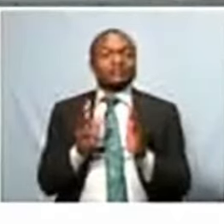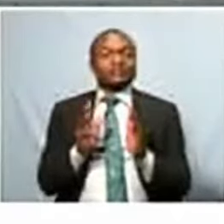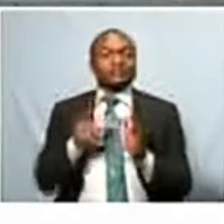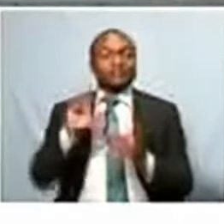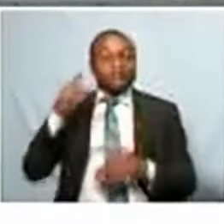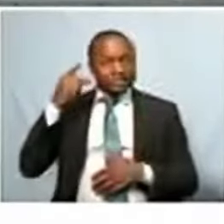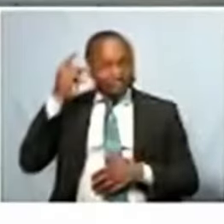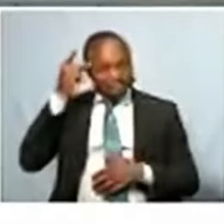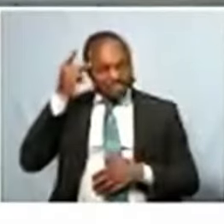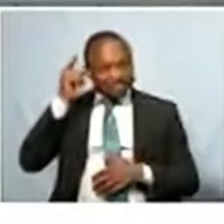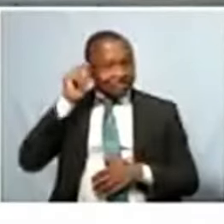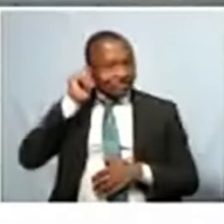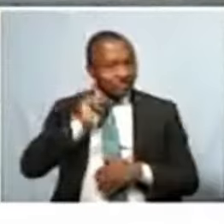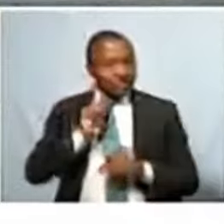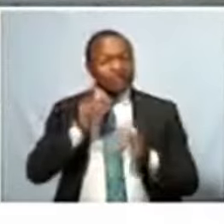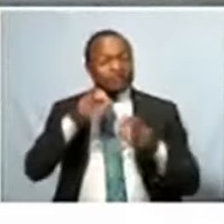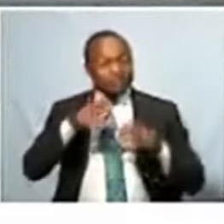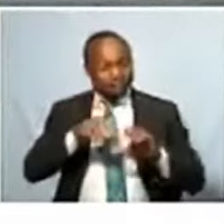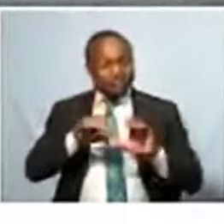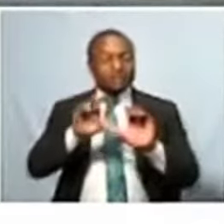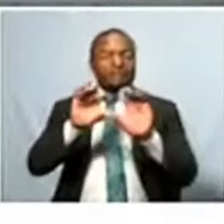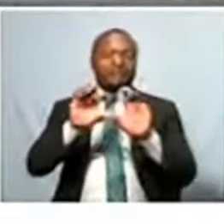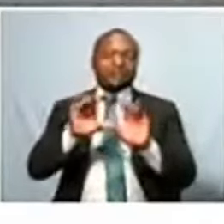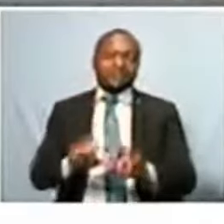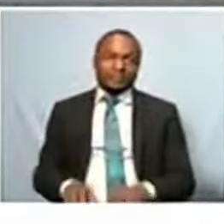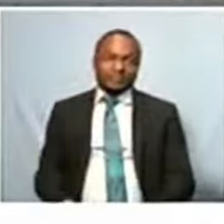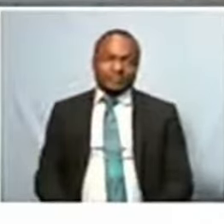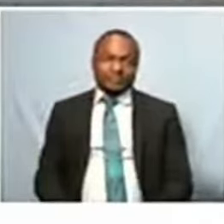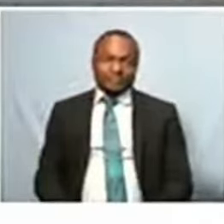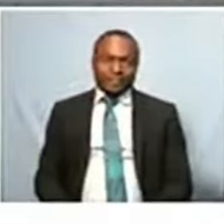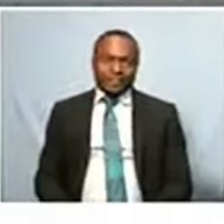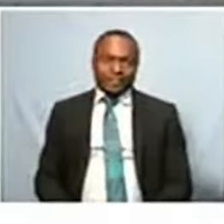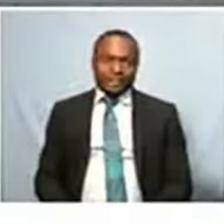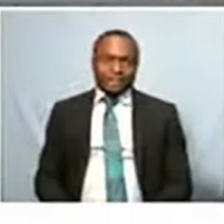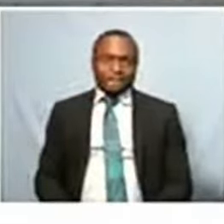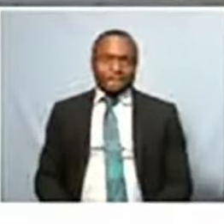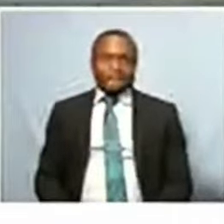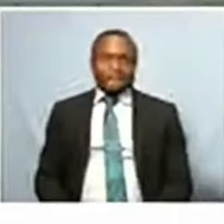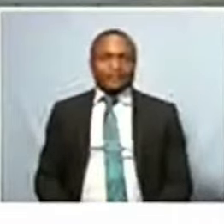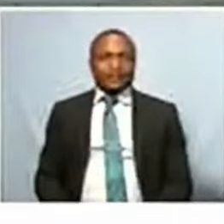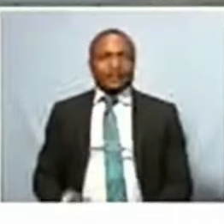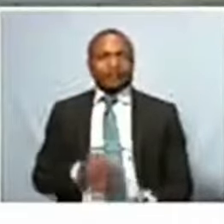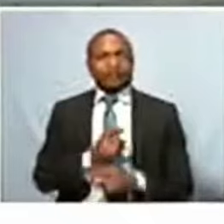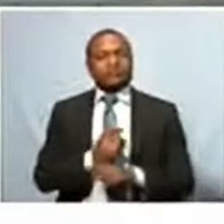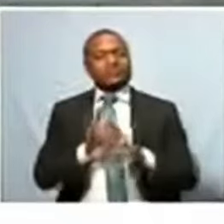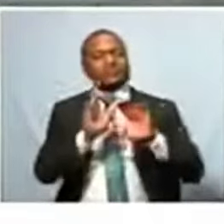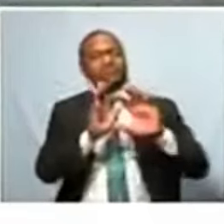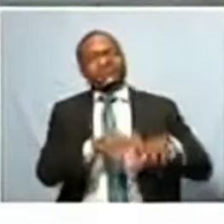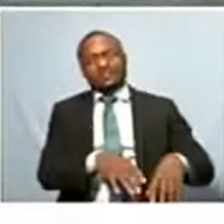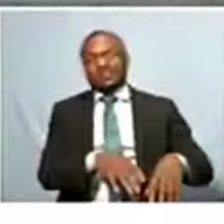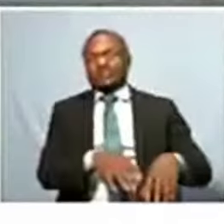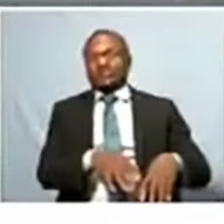political intolerance to go on and we treat it like it's a pet kind of